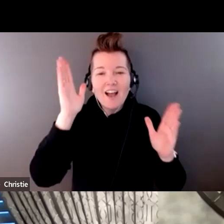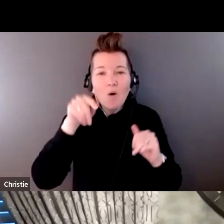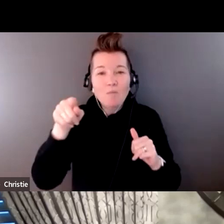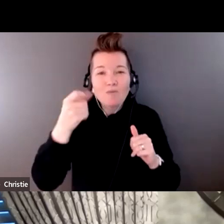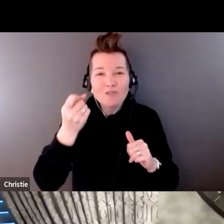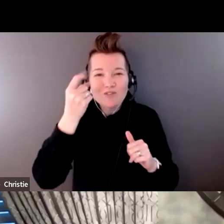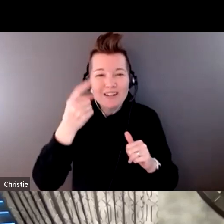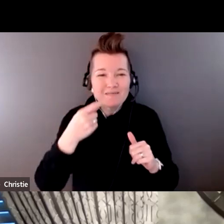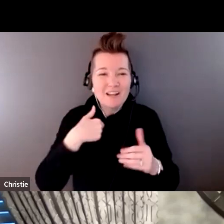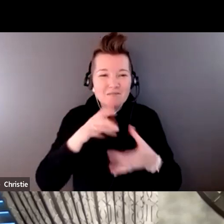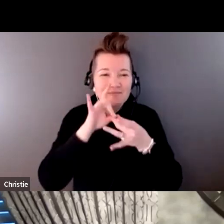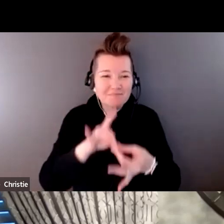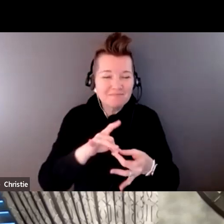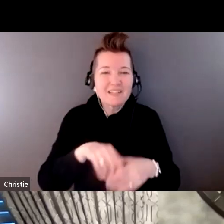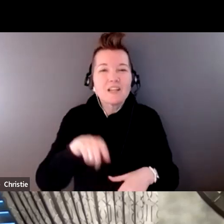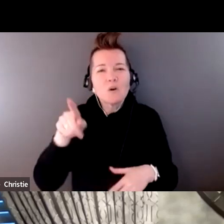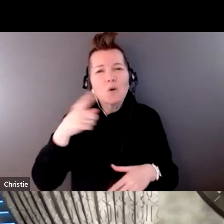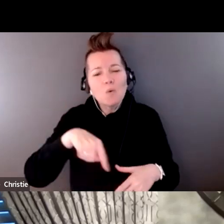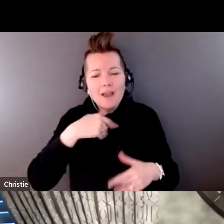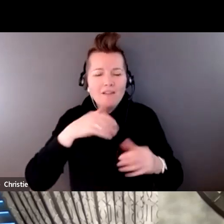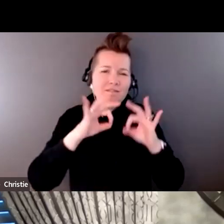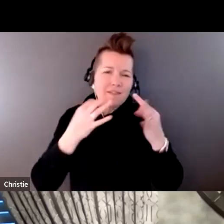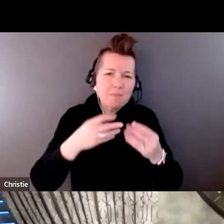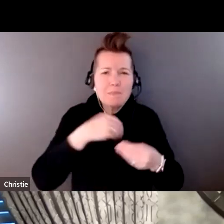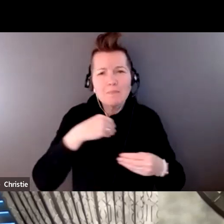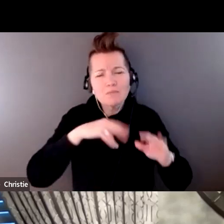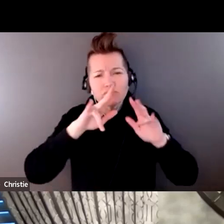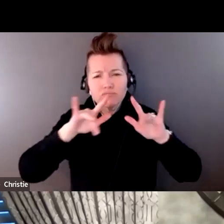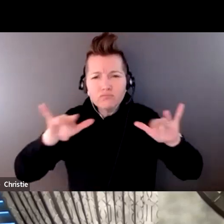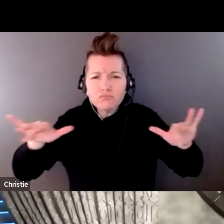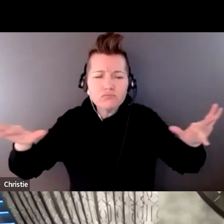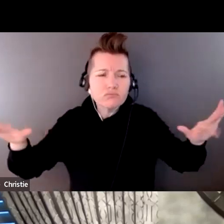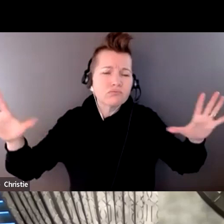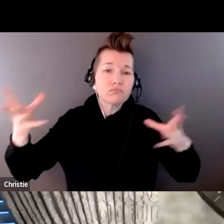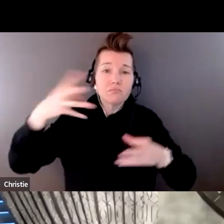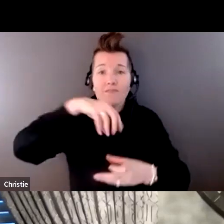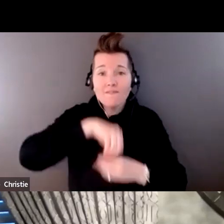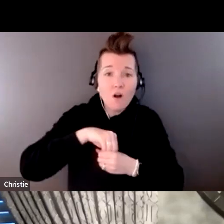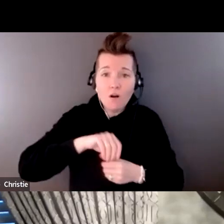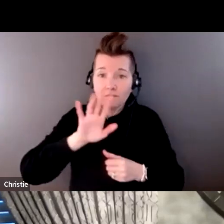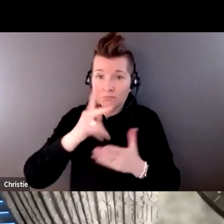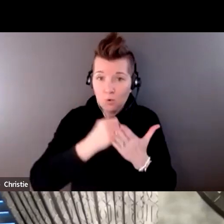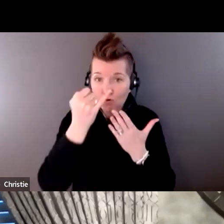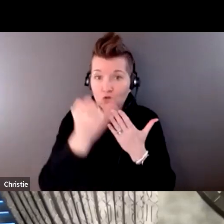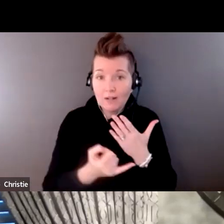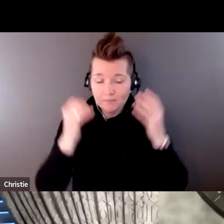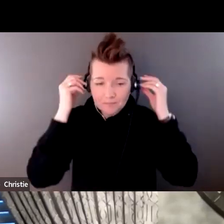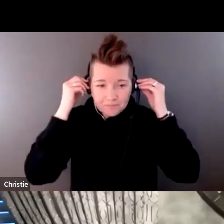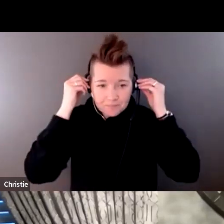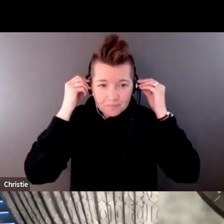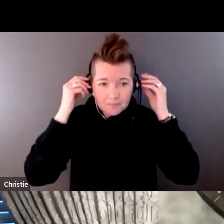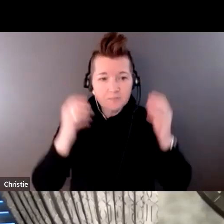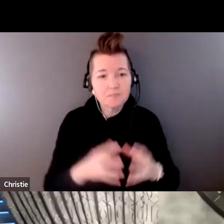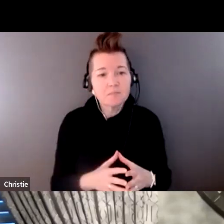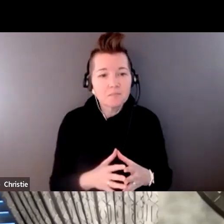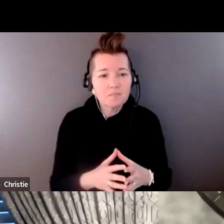involvement, and there were elders, grandparents, knowledge keepers, family members that were so heavily involved in the projects. And I know for so